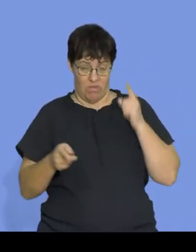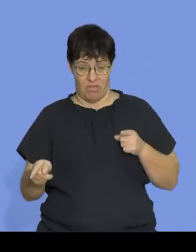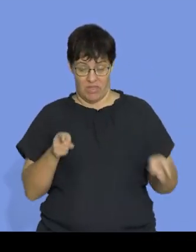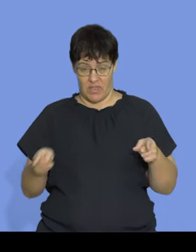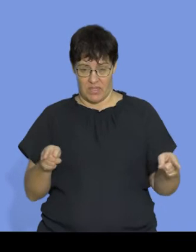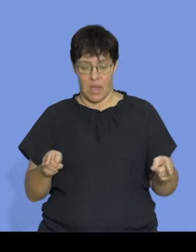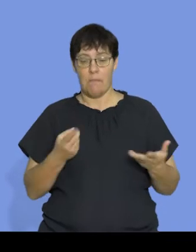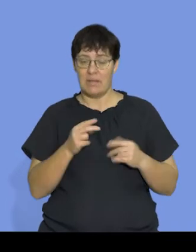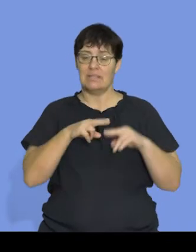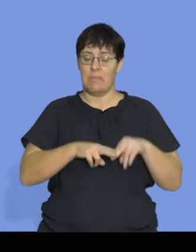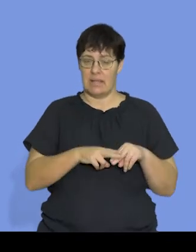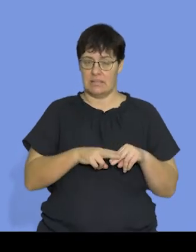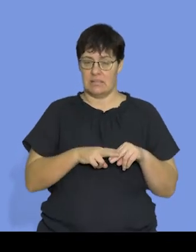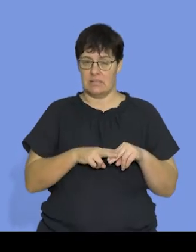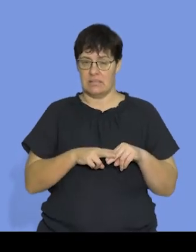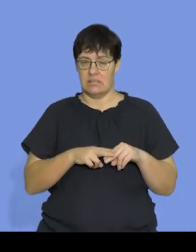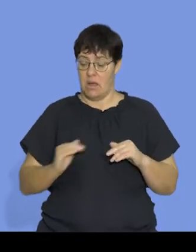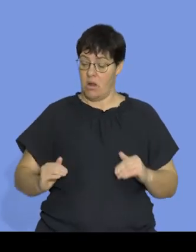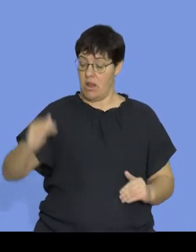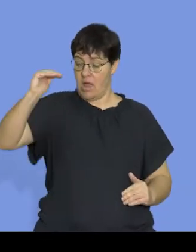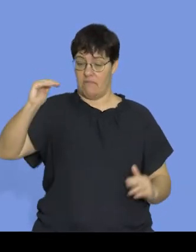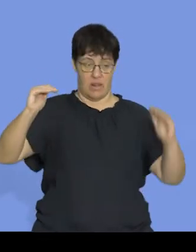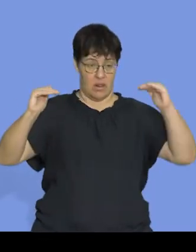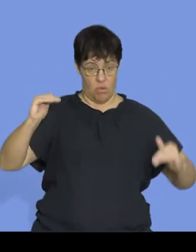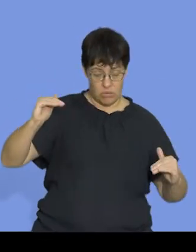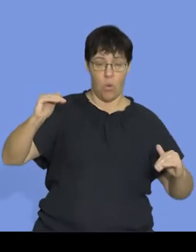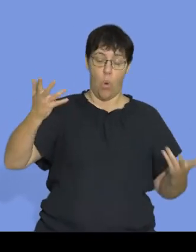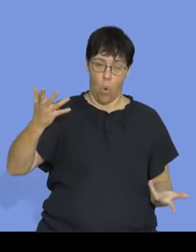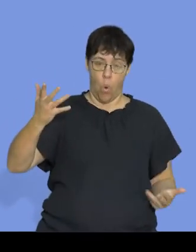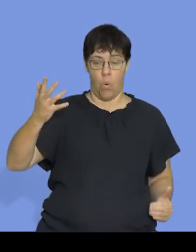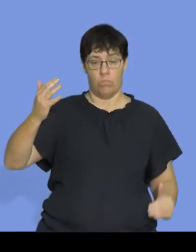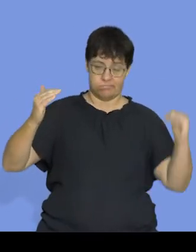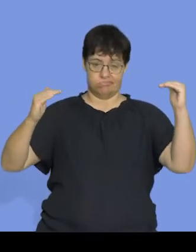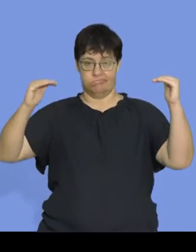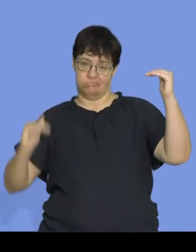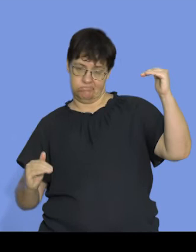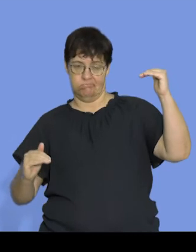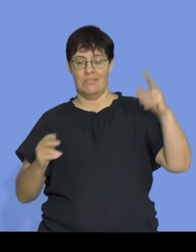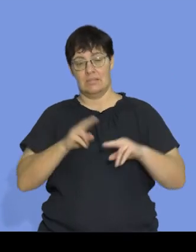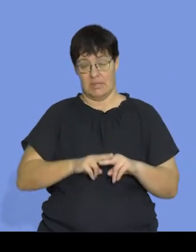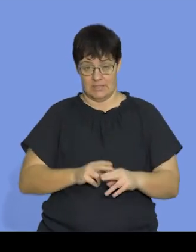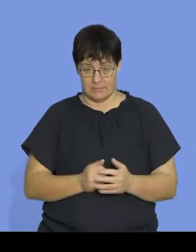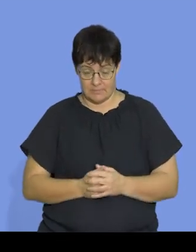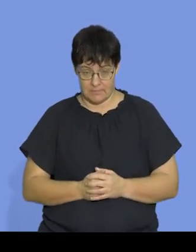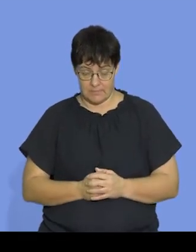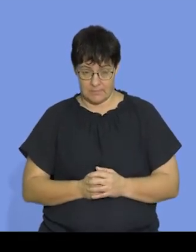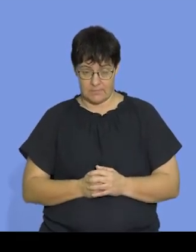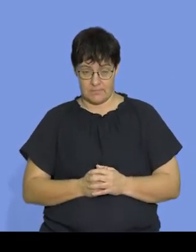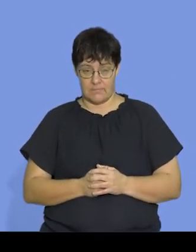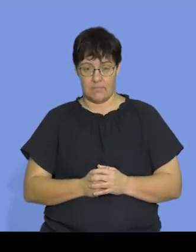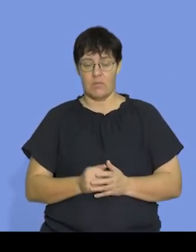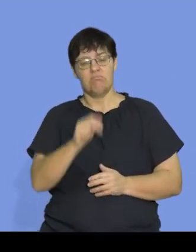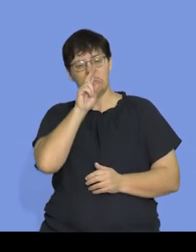we absorbed versus how much is released when new bonds are formed. So if we can look at the